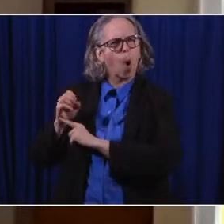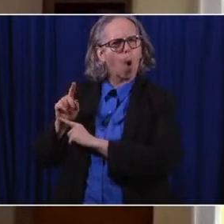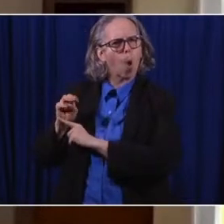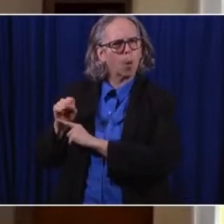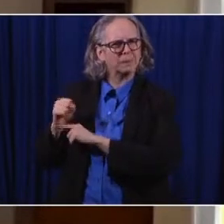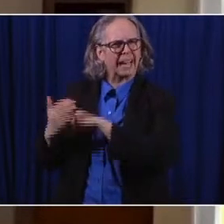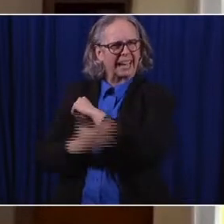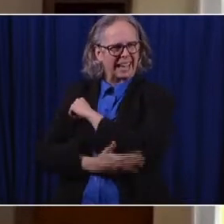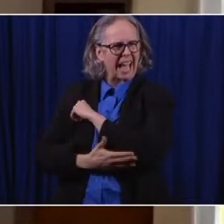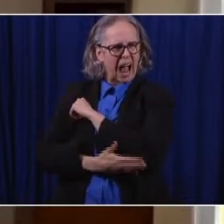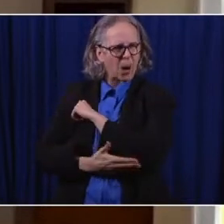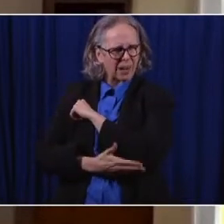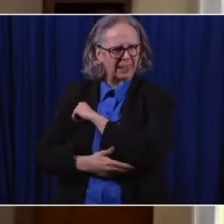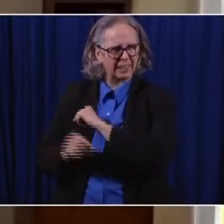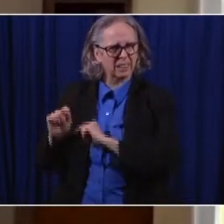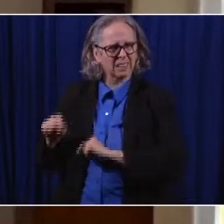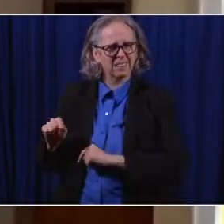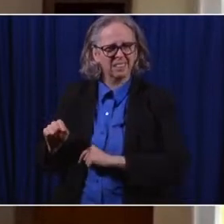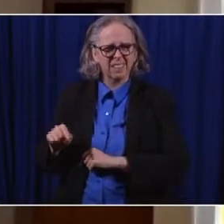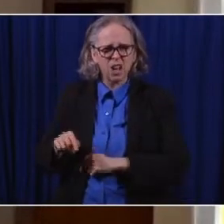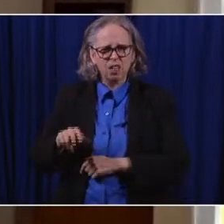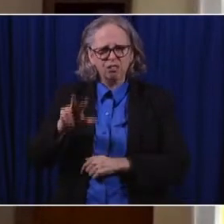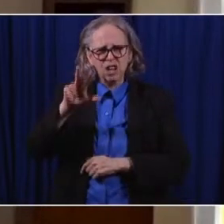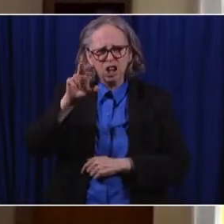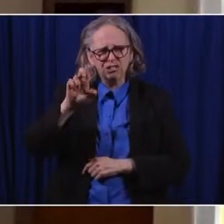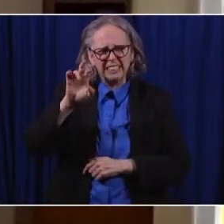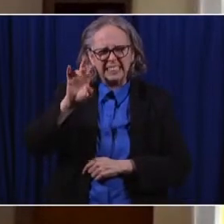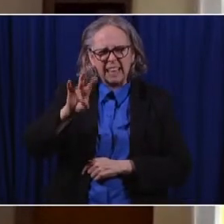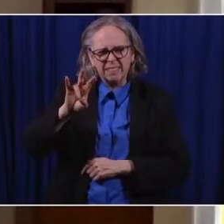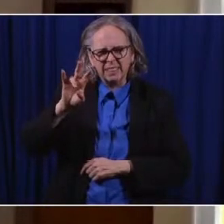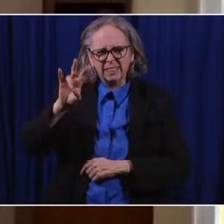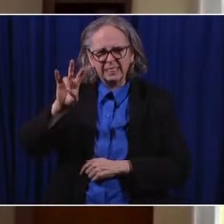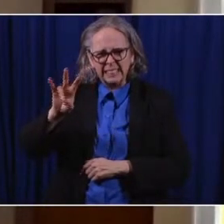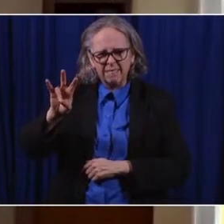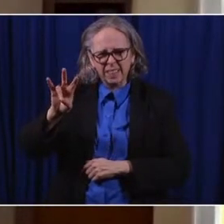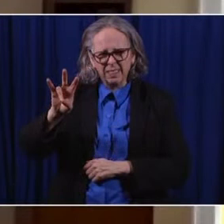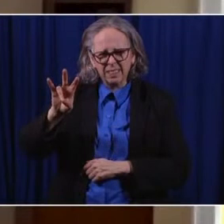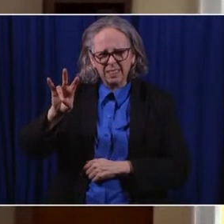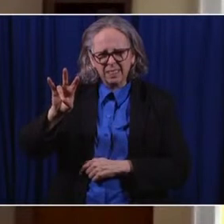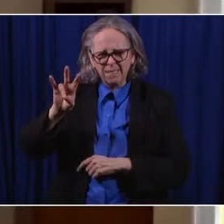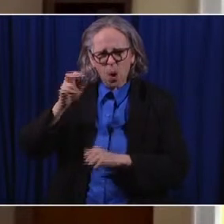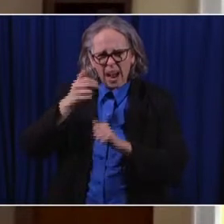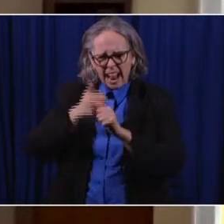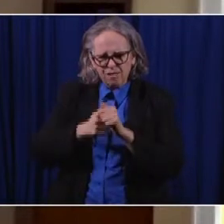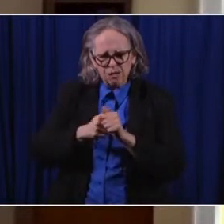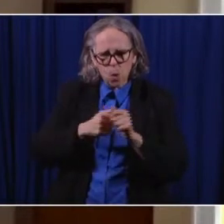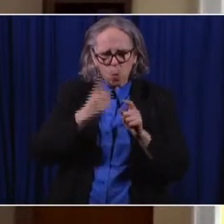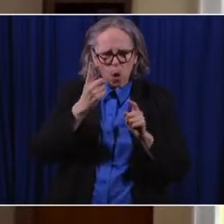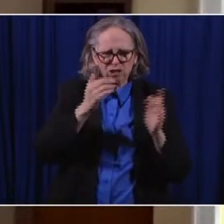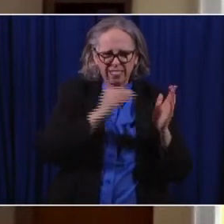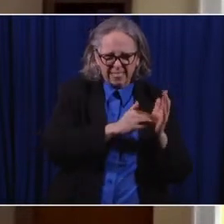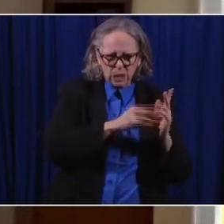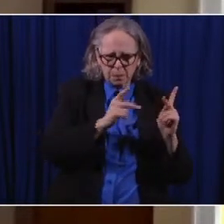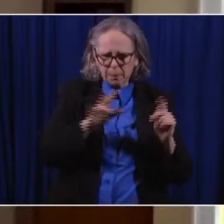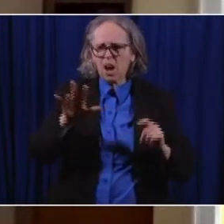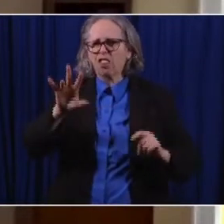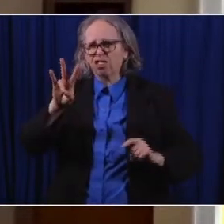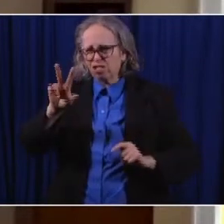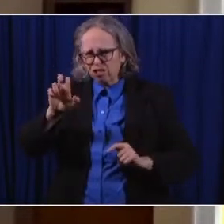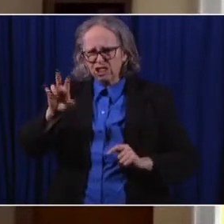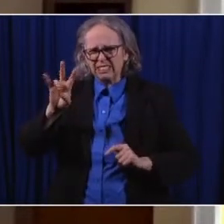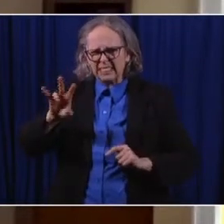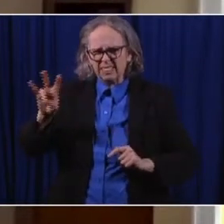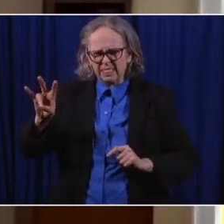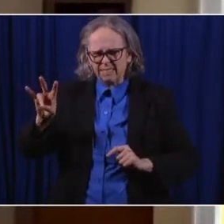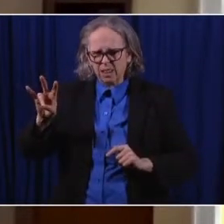the spectrum with 377 cases per 100,000 residents. Even though it is the lowest